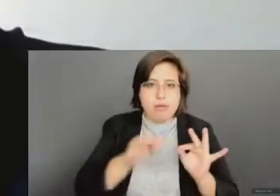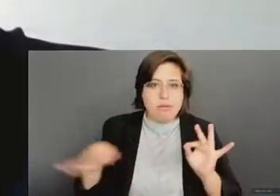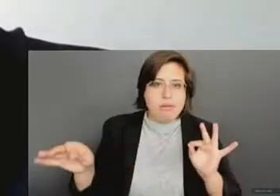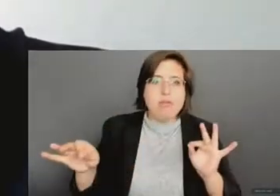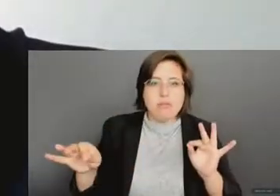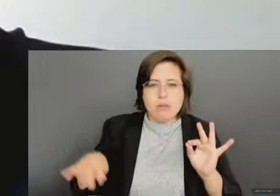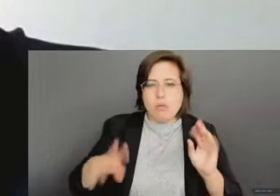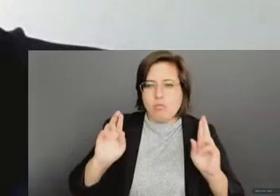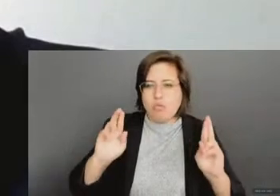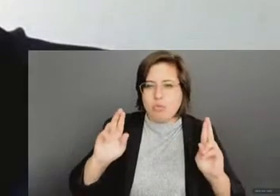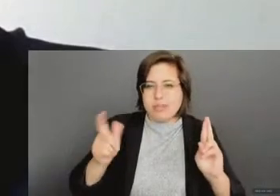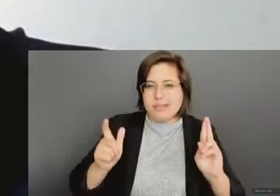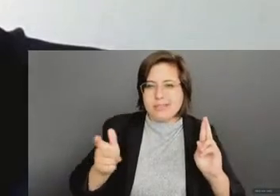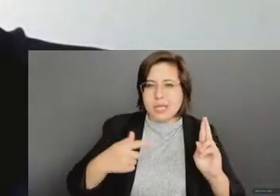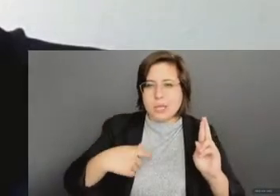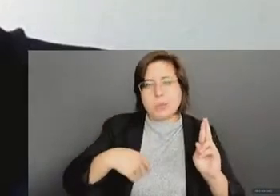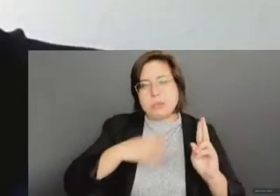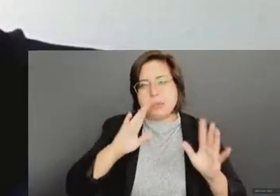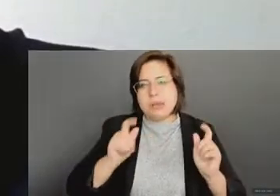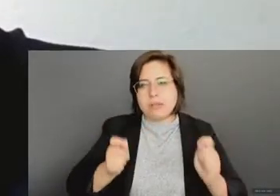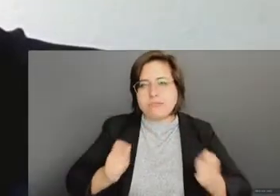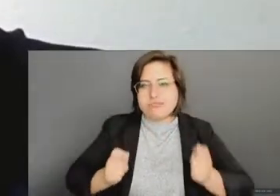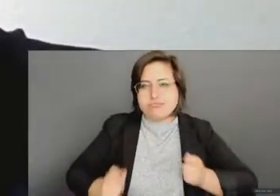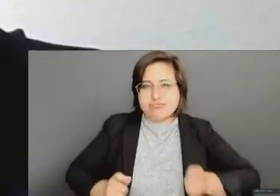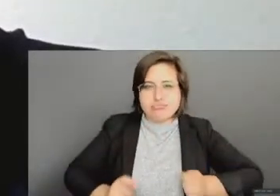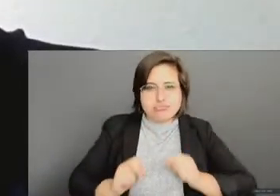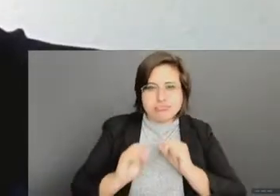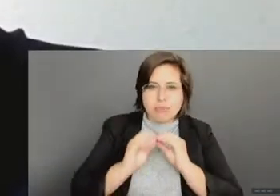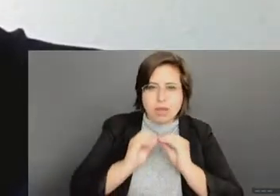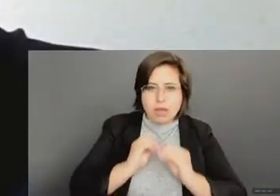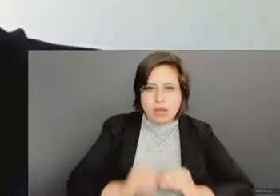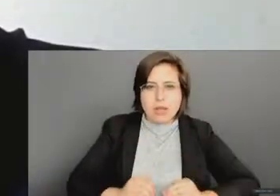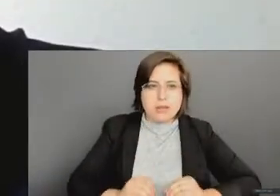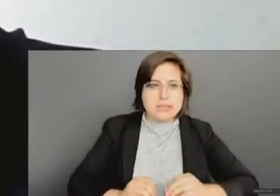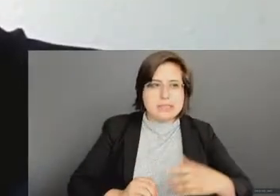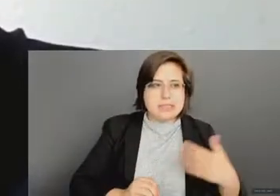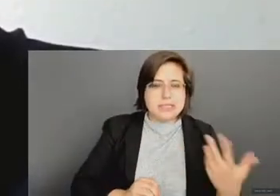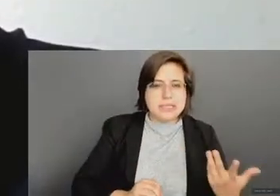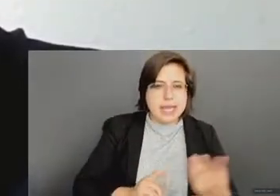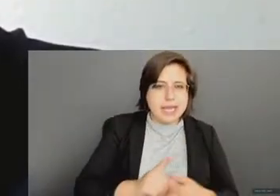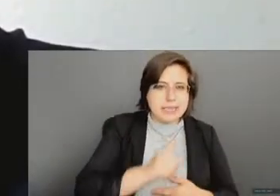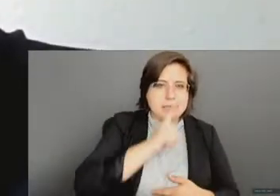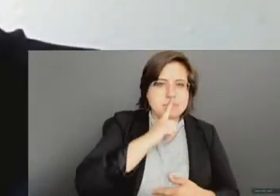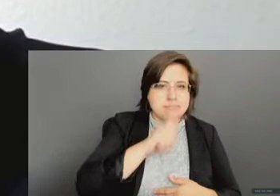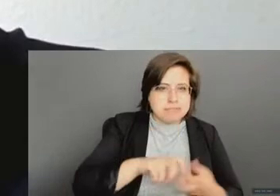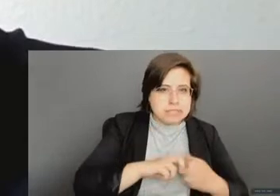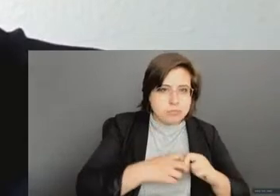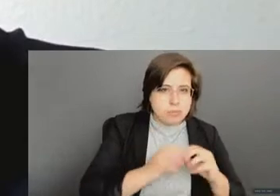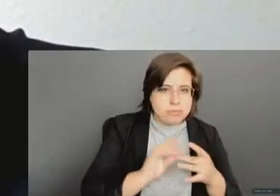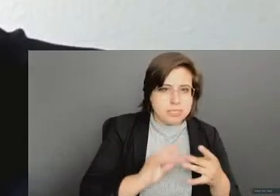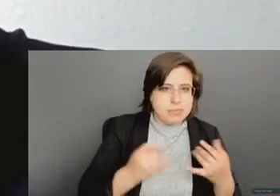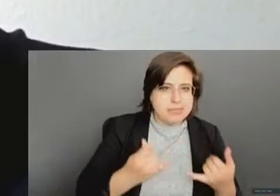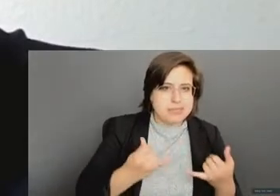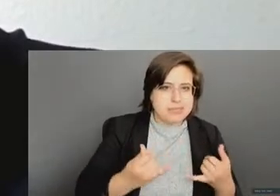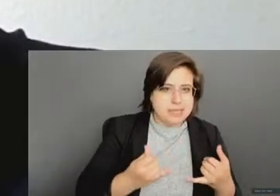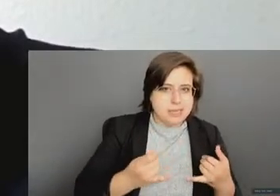later on we'll get all the other edits that didn't make it into this problem statement. And